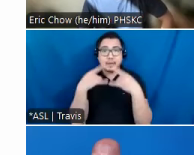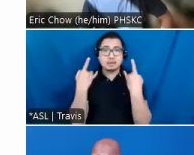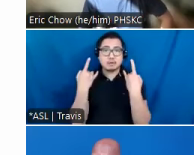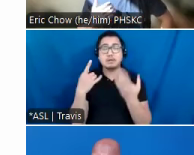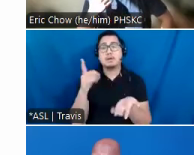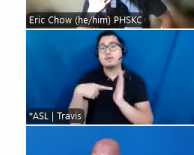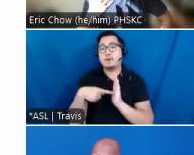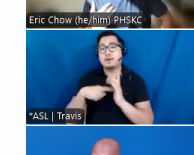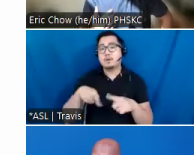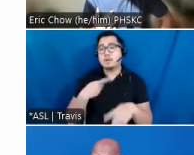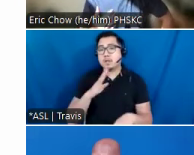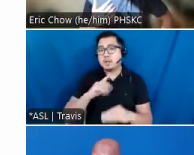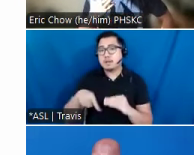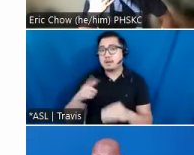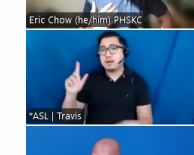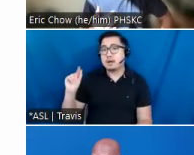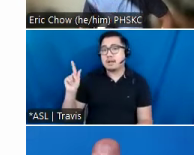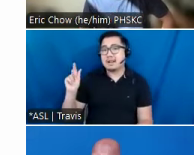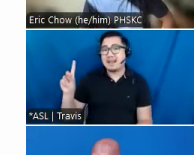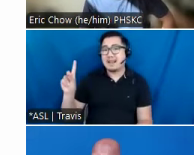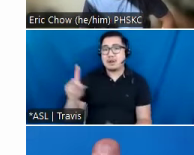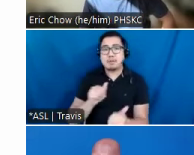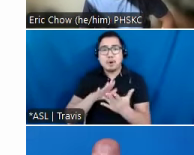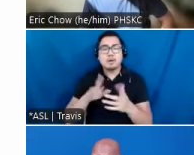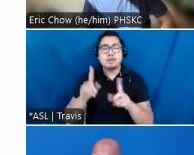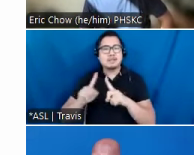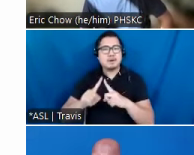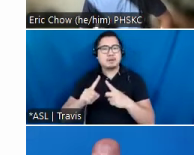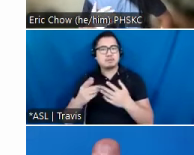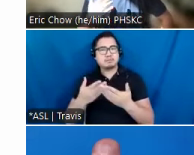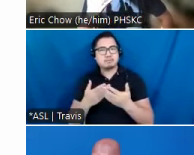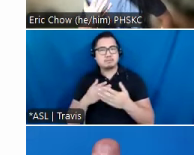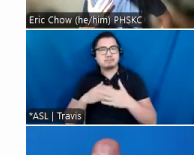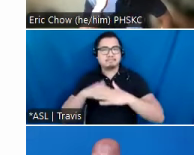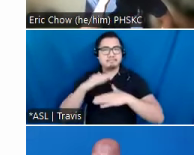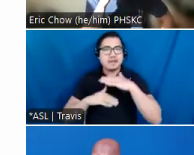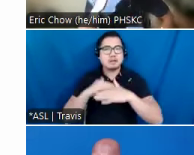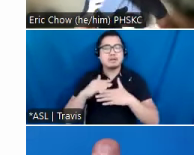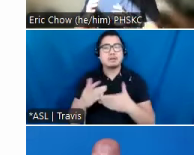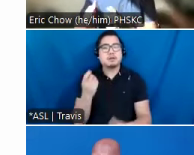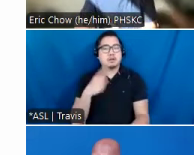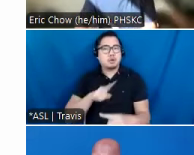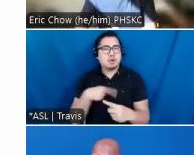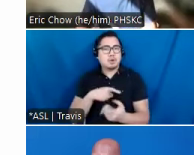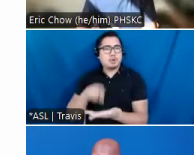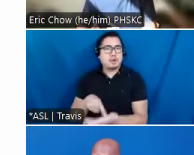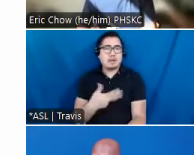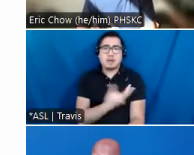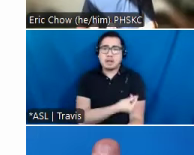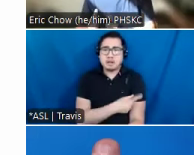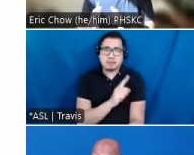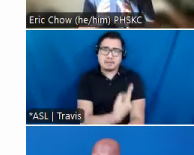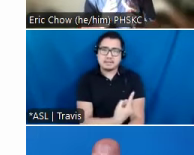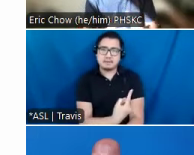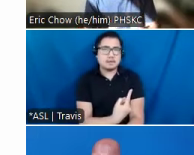approaches, additional defenses in preventing infection from the first place, it is important to recognize that vaccines alone isn't